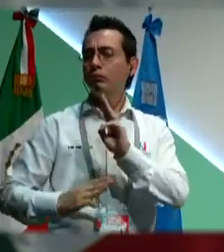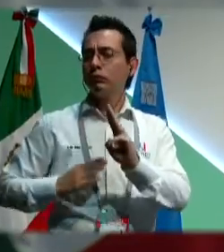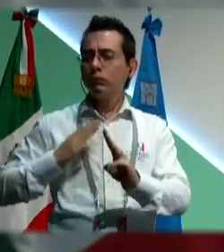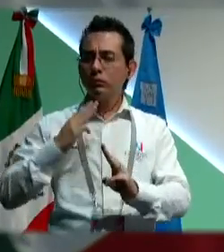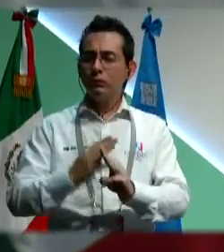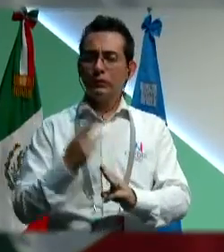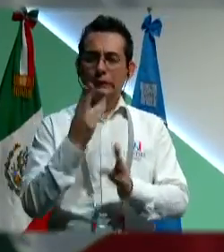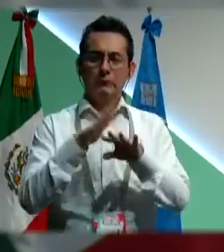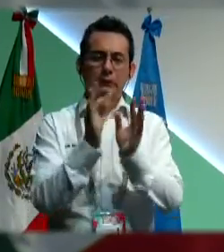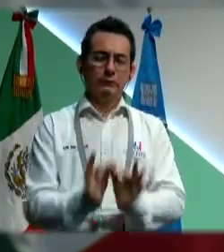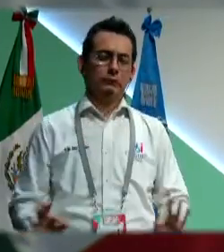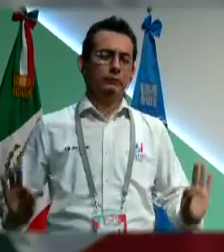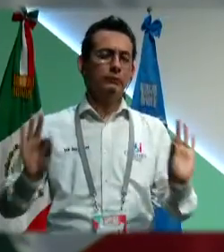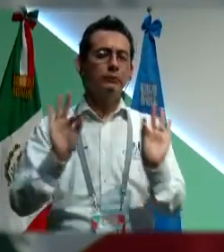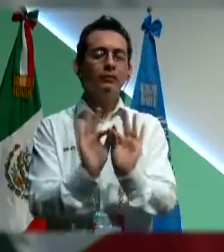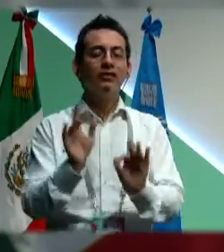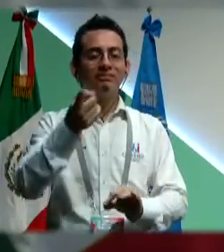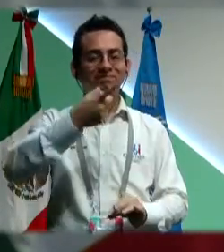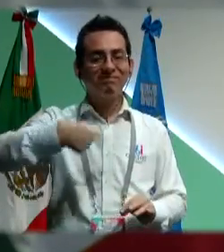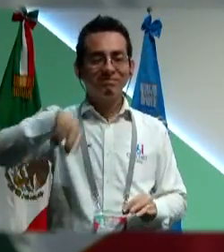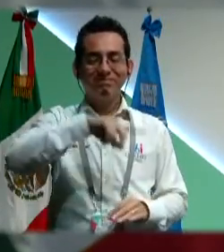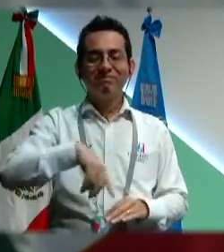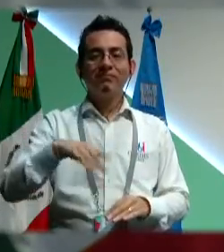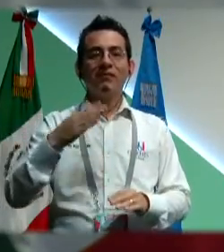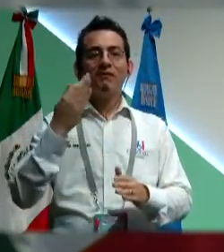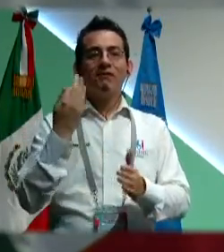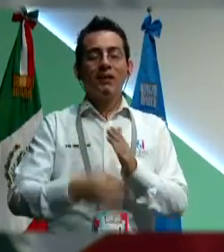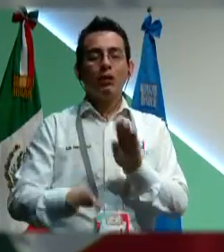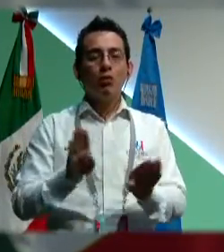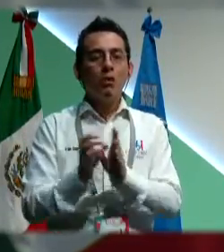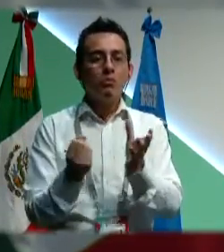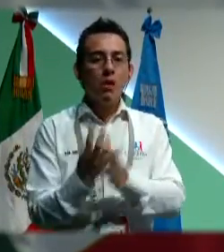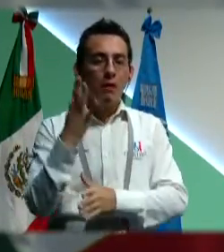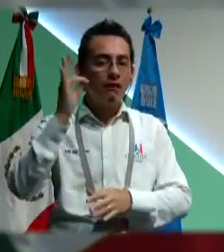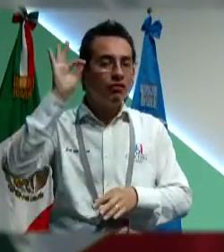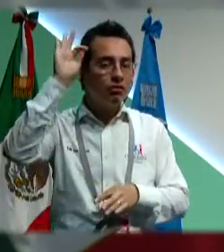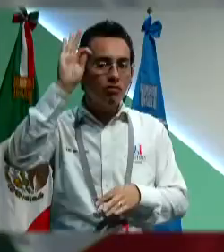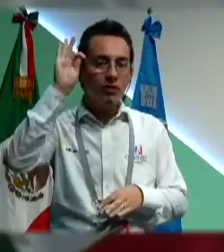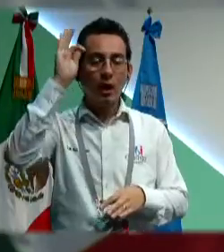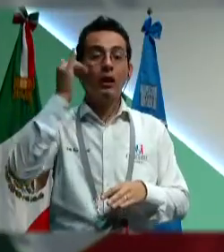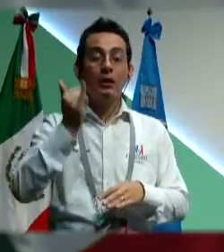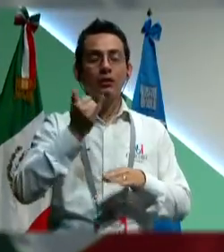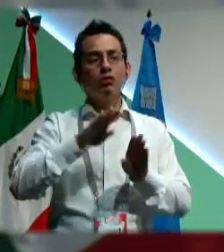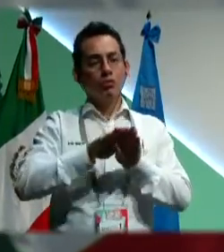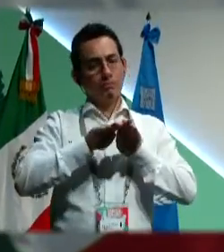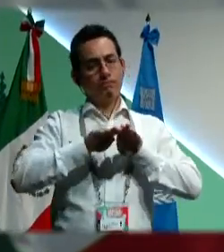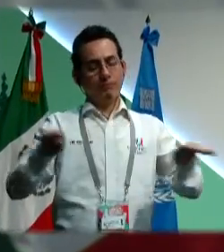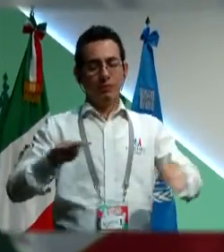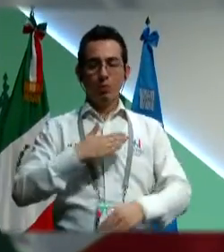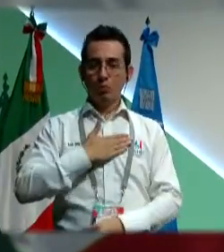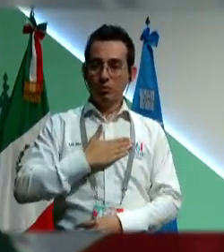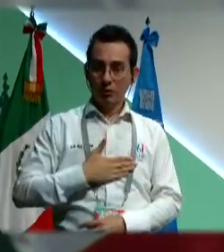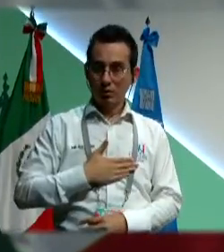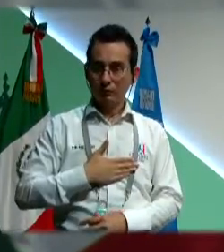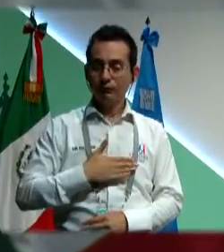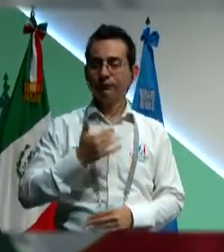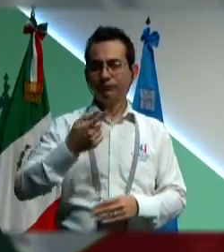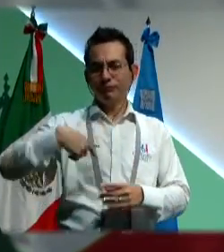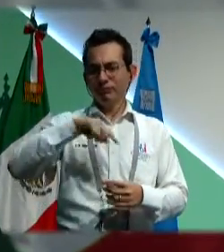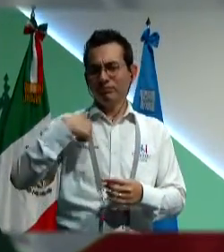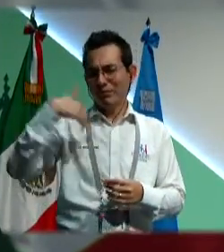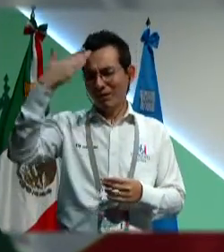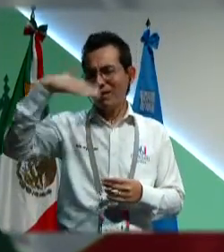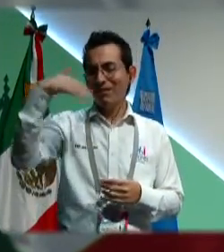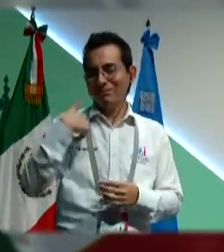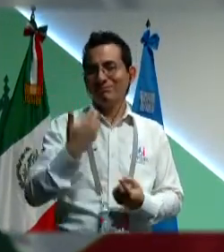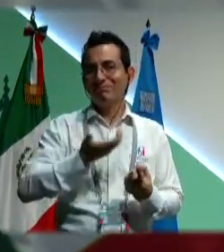justice. The current paralysis of global internet governance is unsustainable. As the global network finds its